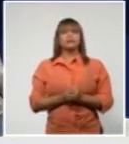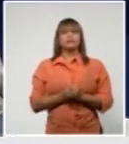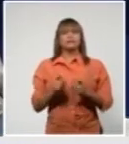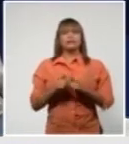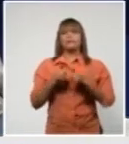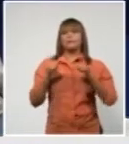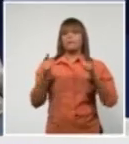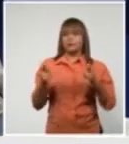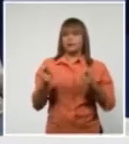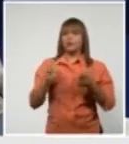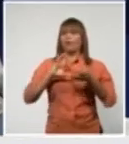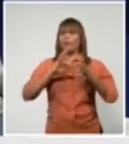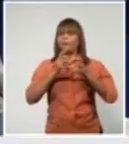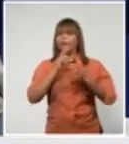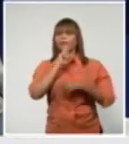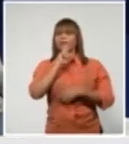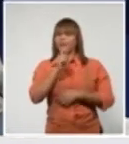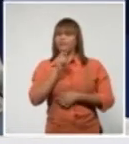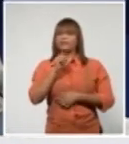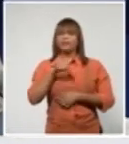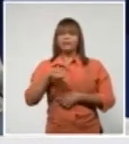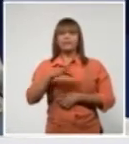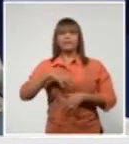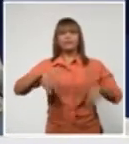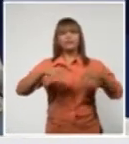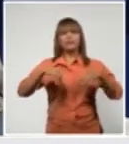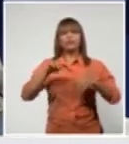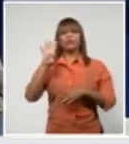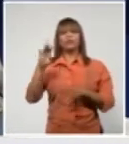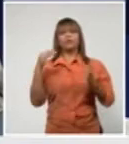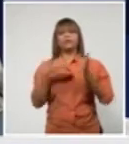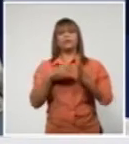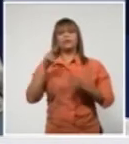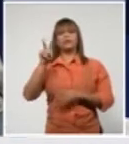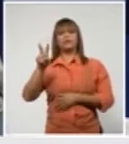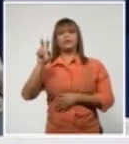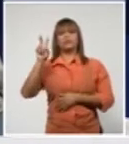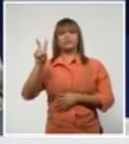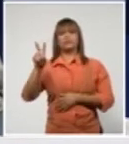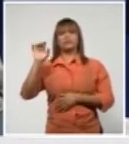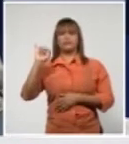del Rio, the most from Havana with